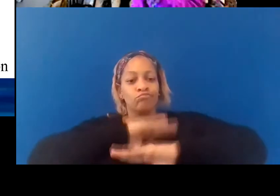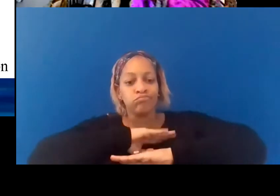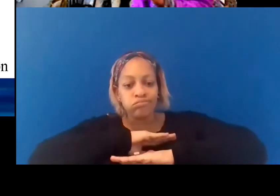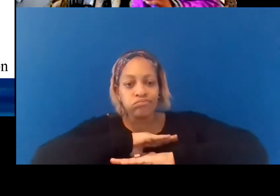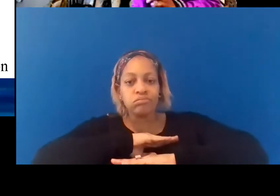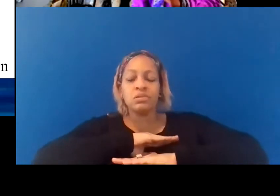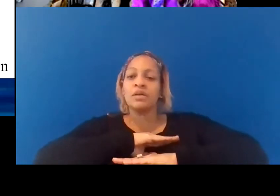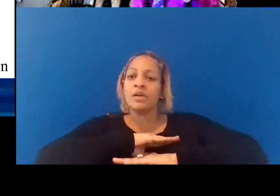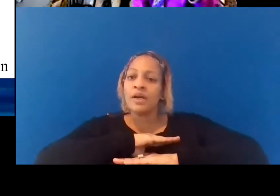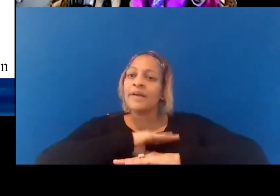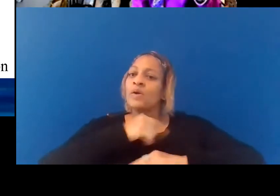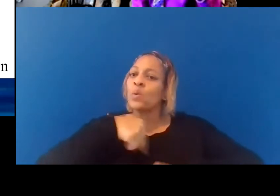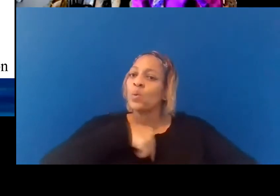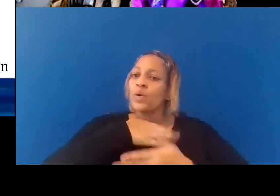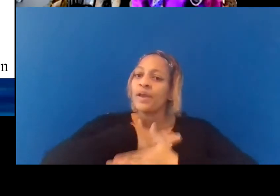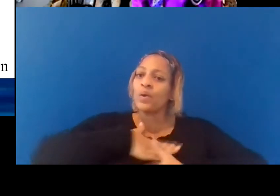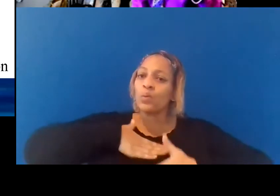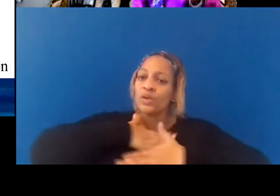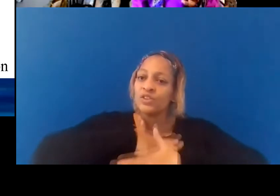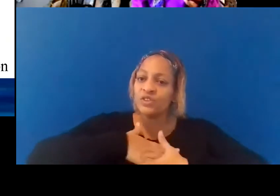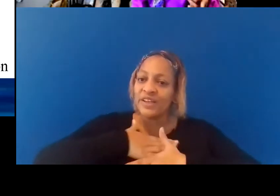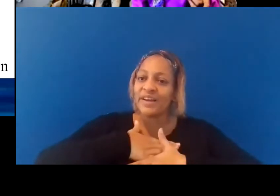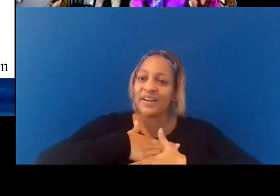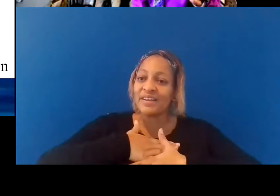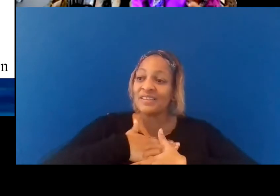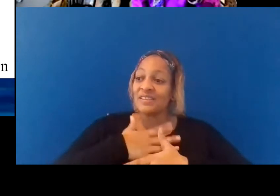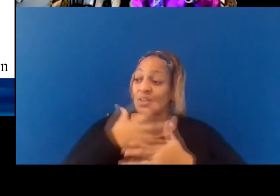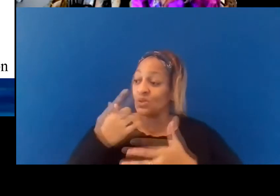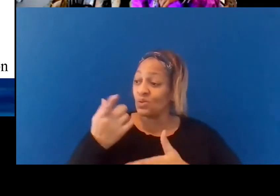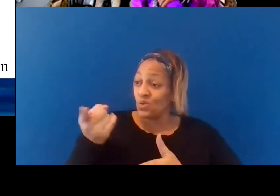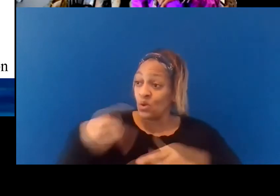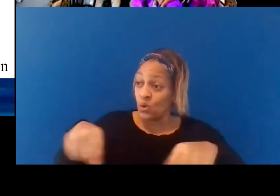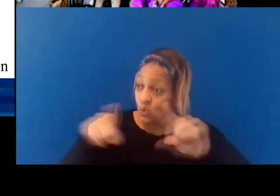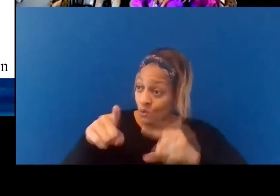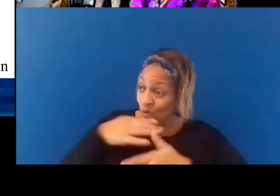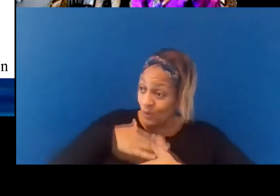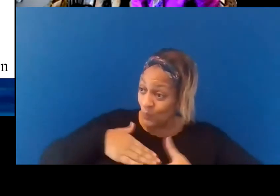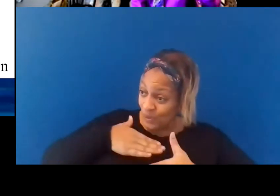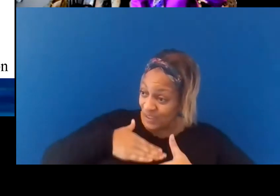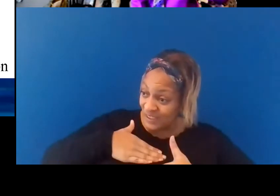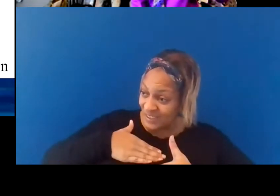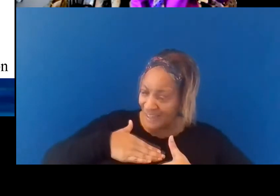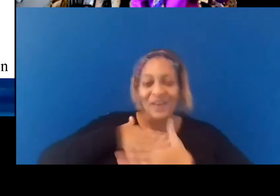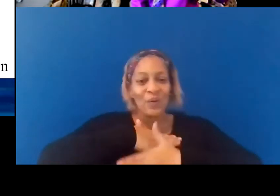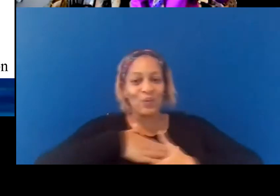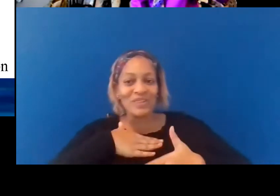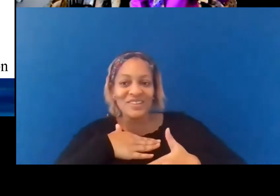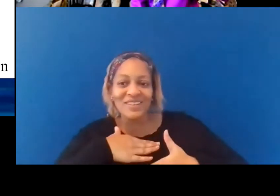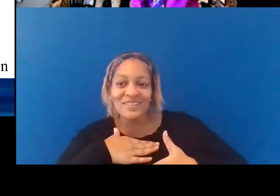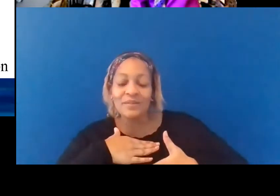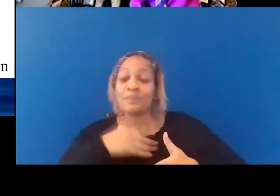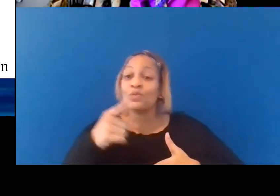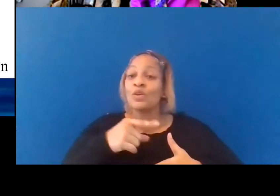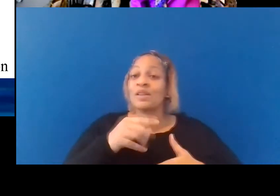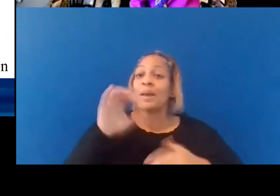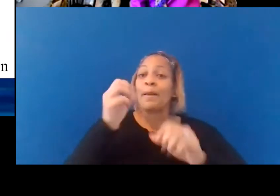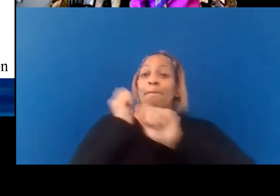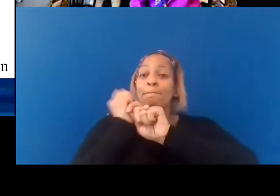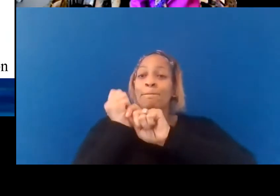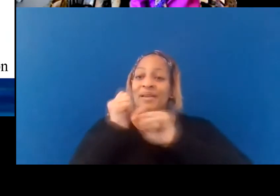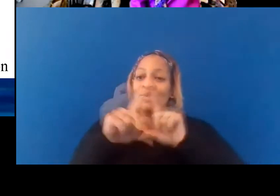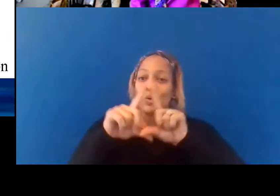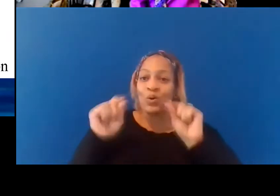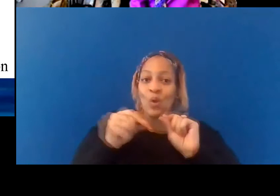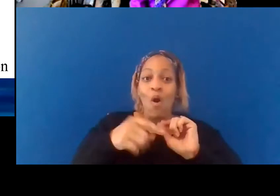we appreciate it, because what you appreciate appreciates. You get a baseball card and it's like, oh, wow, Tracy, I